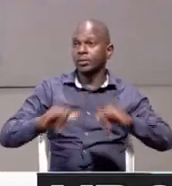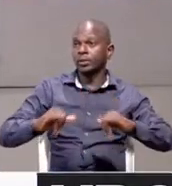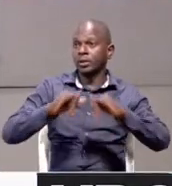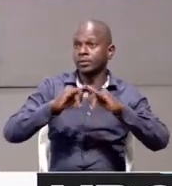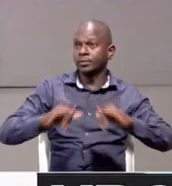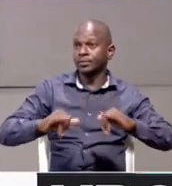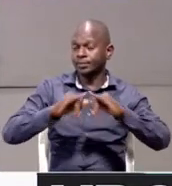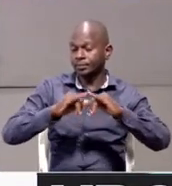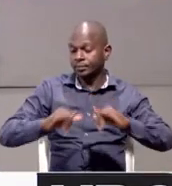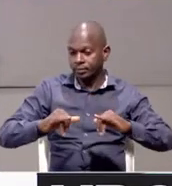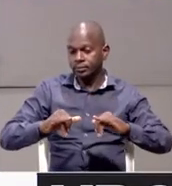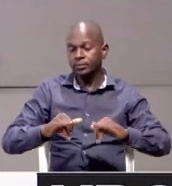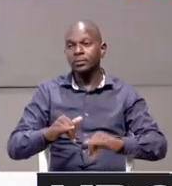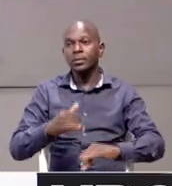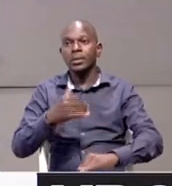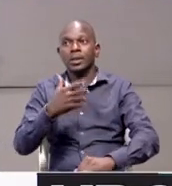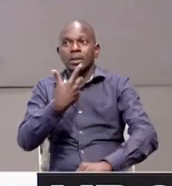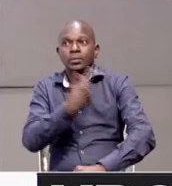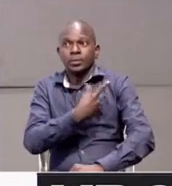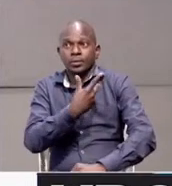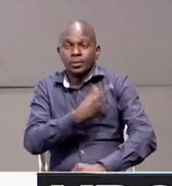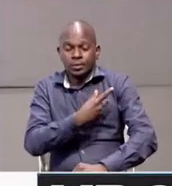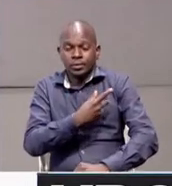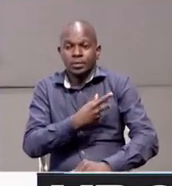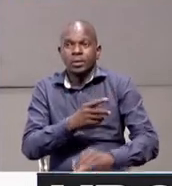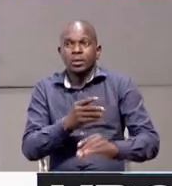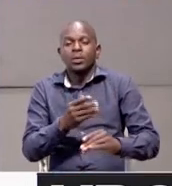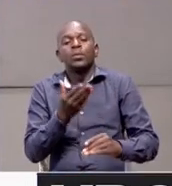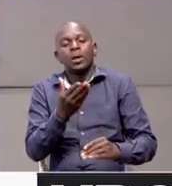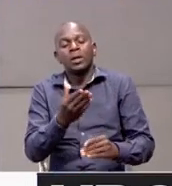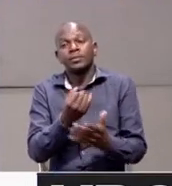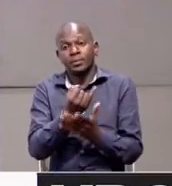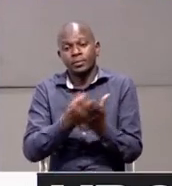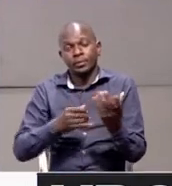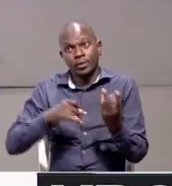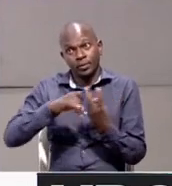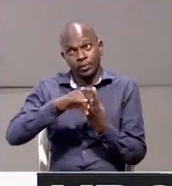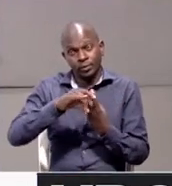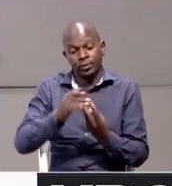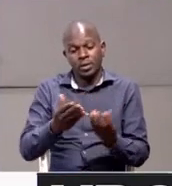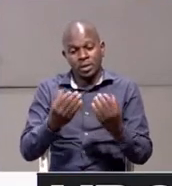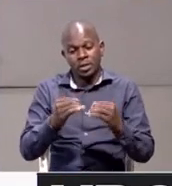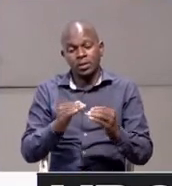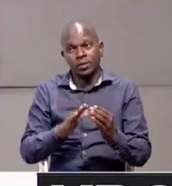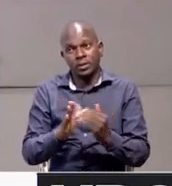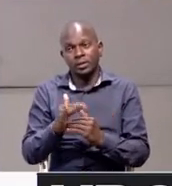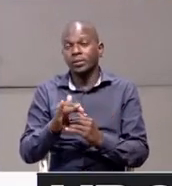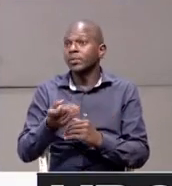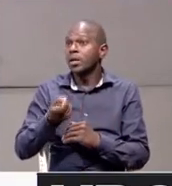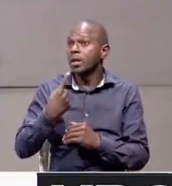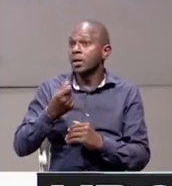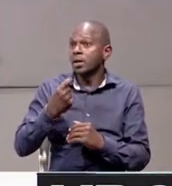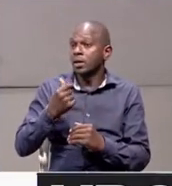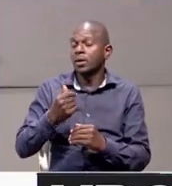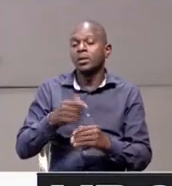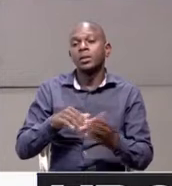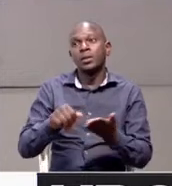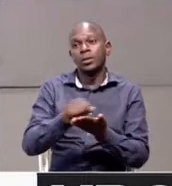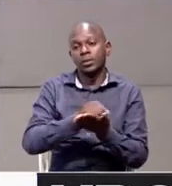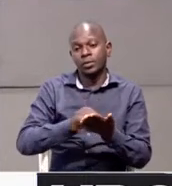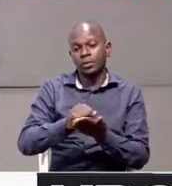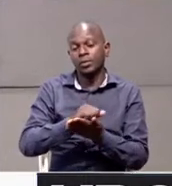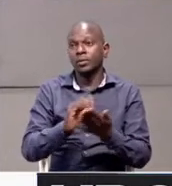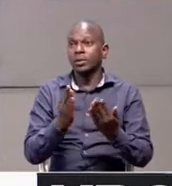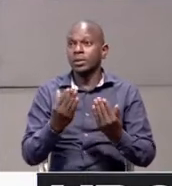to treat patients who are living with HIV and are not able to access their medication because of the nature